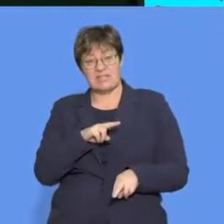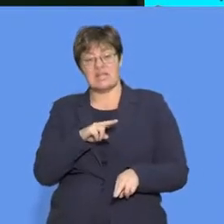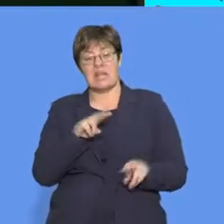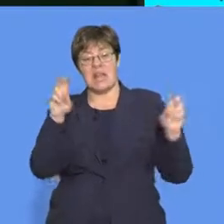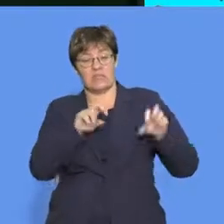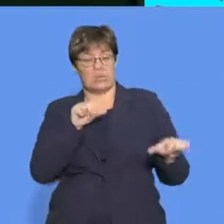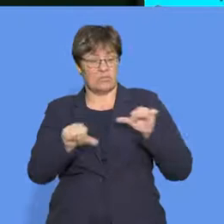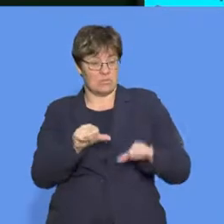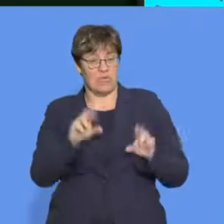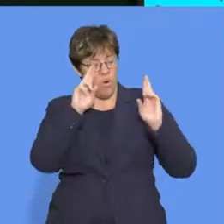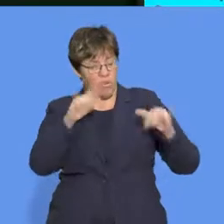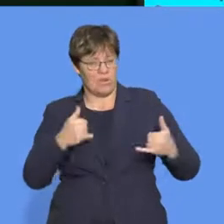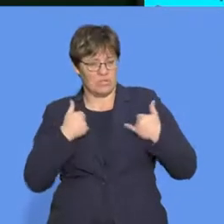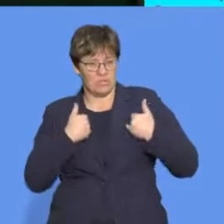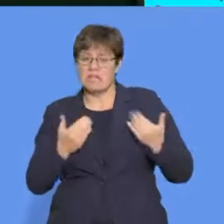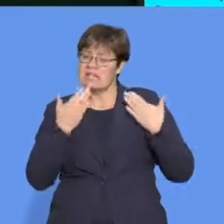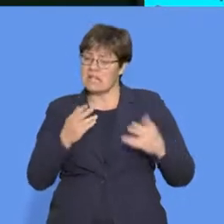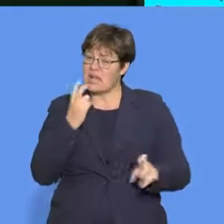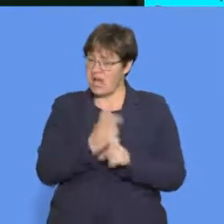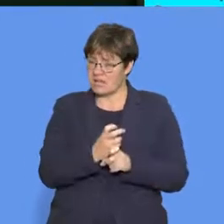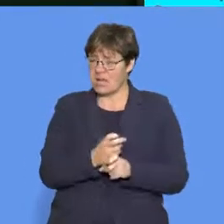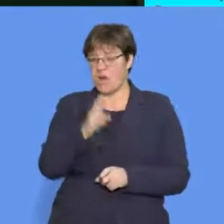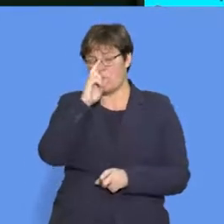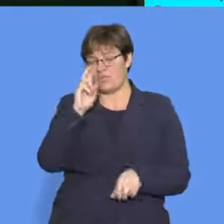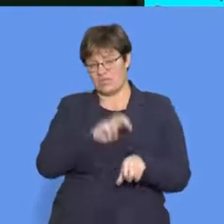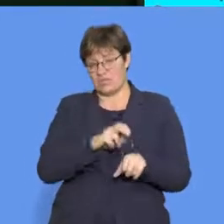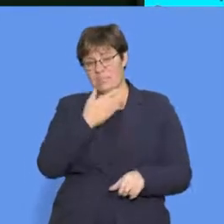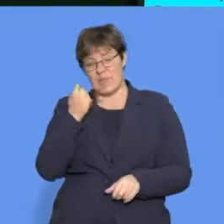revising electrochemistry, I hope you've enjoyed it. Please study